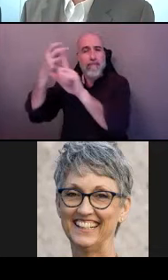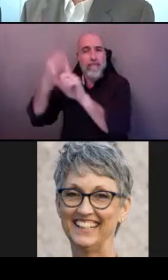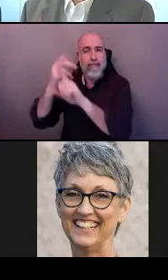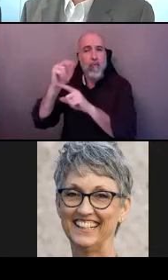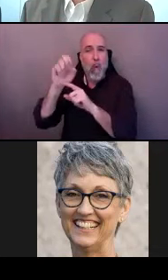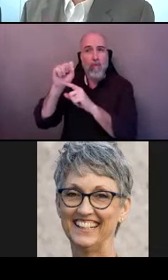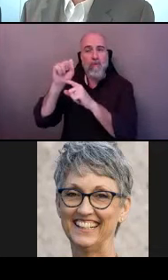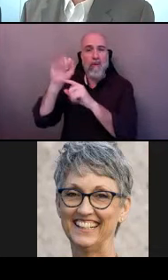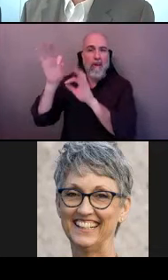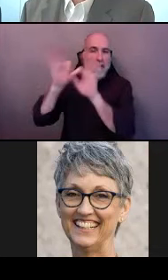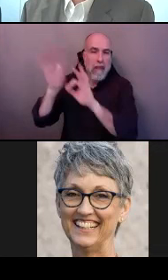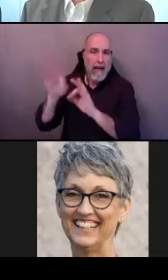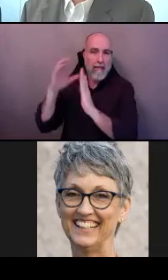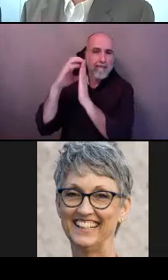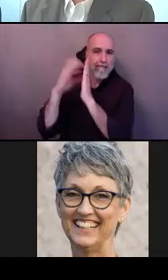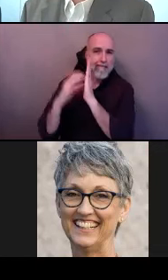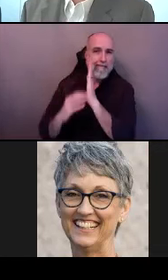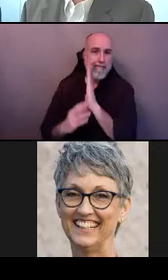out.